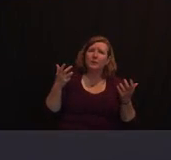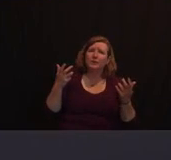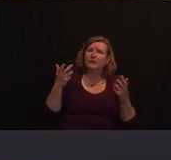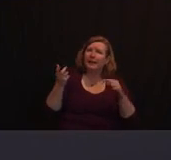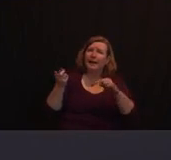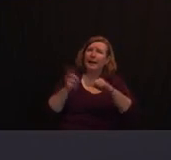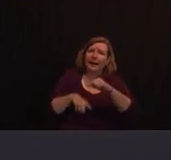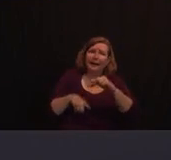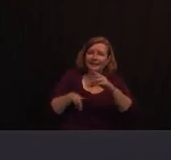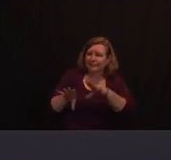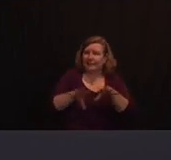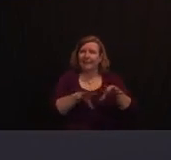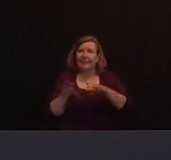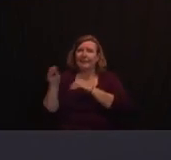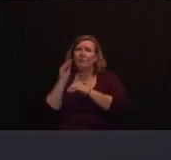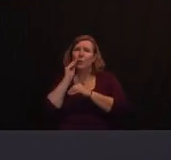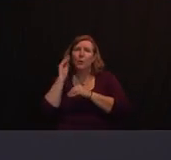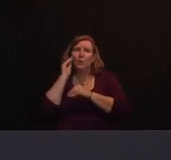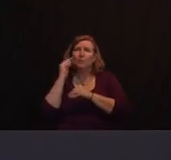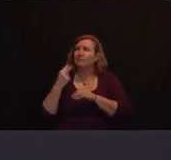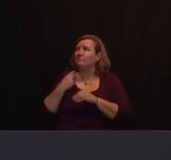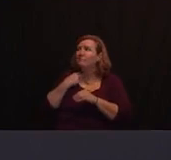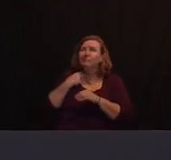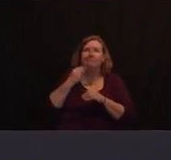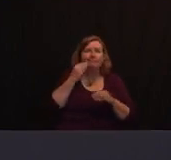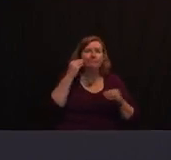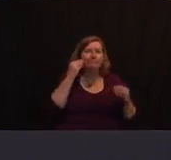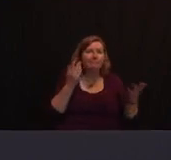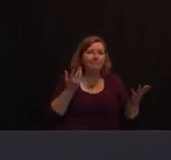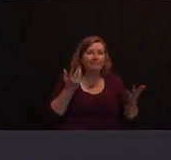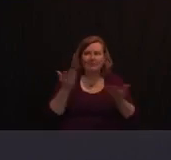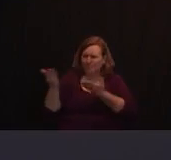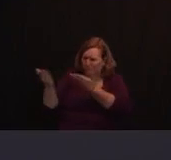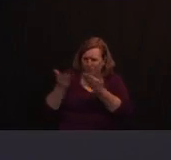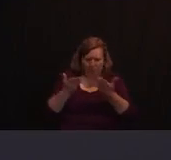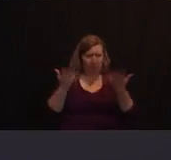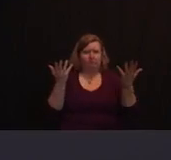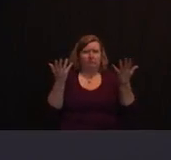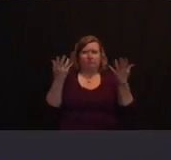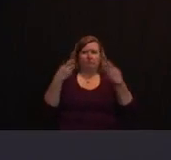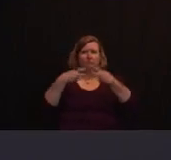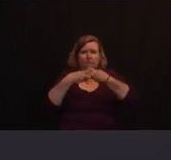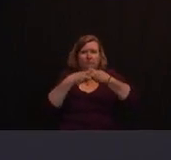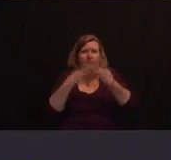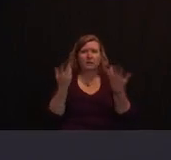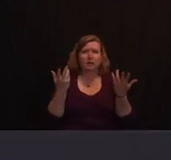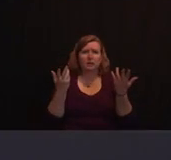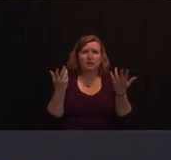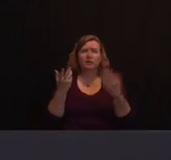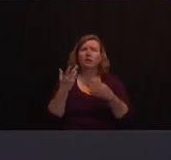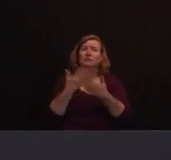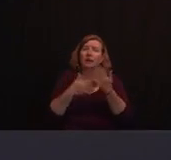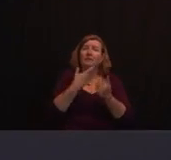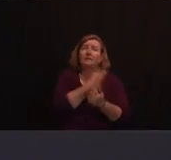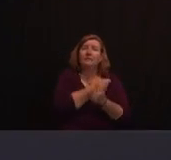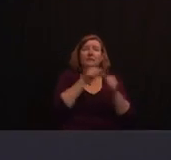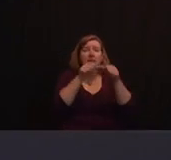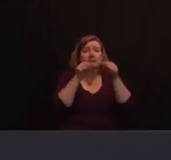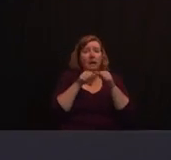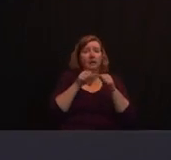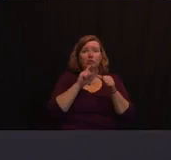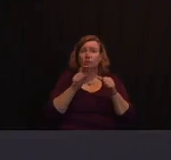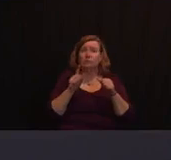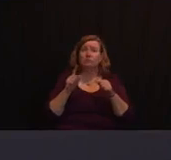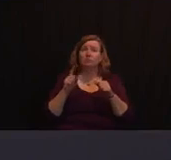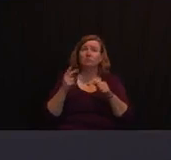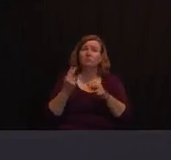without J&J? I know you touched on it a little bit, but just curious about specifics. And are any of the vaccination sites tapping into any Pfizer or Moderna second